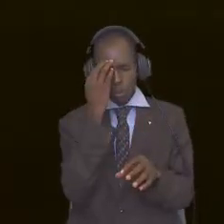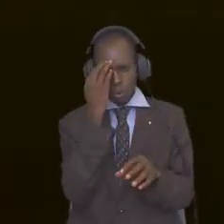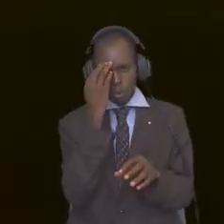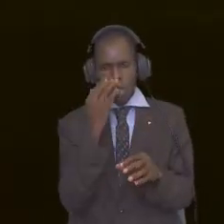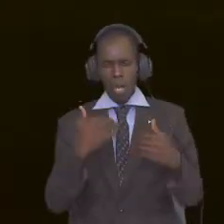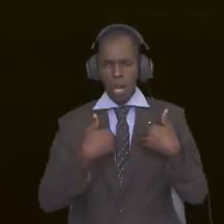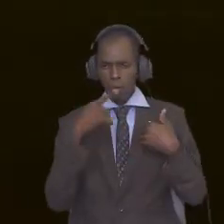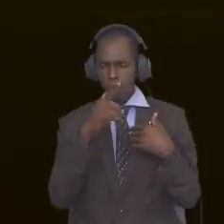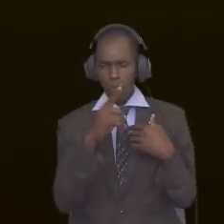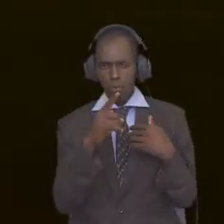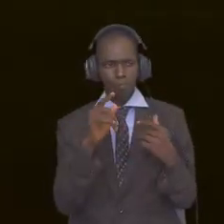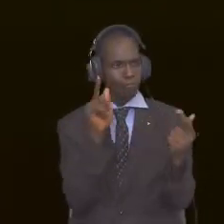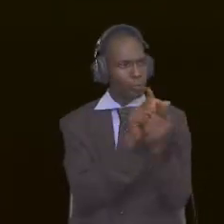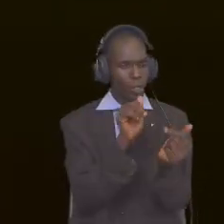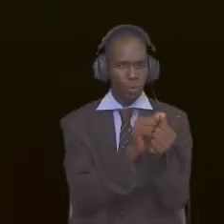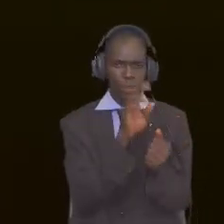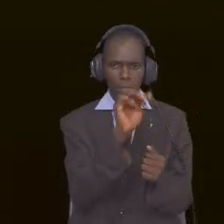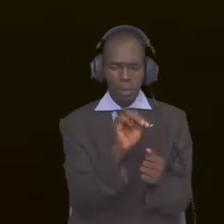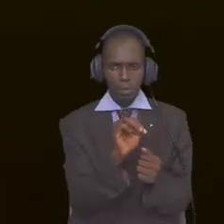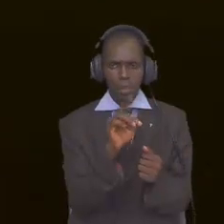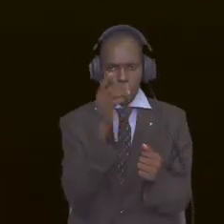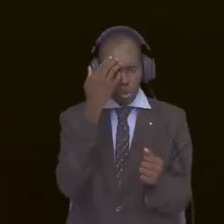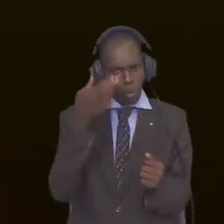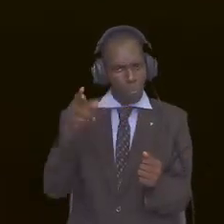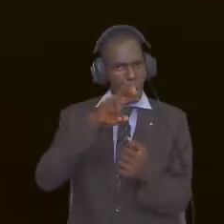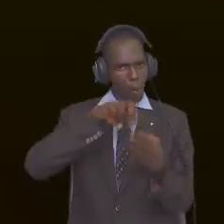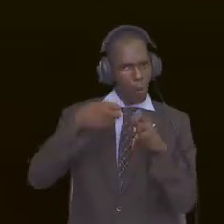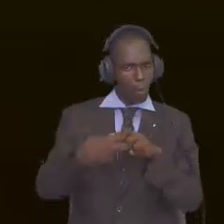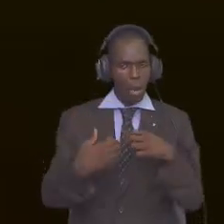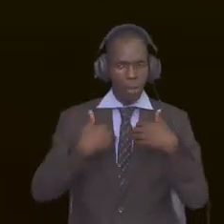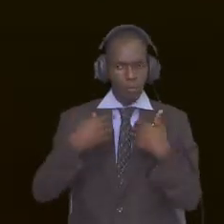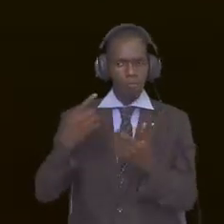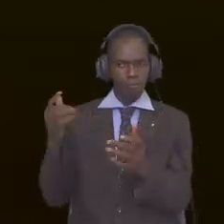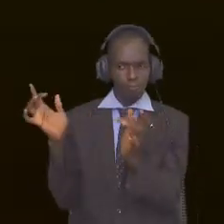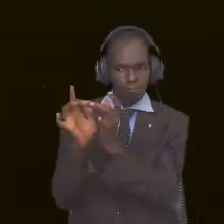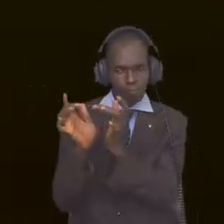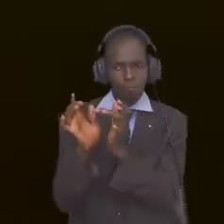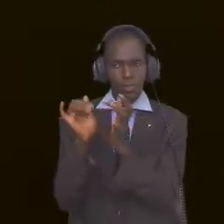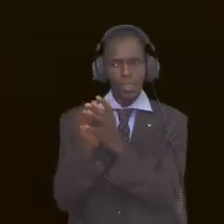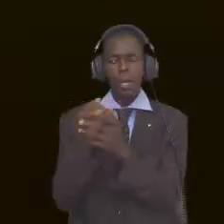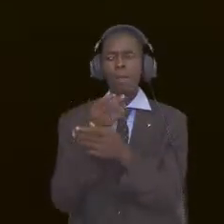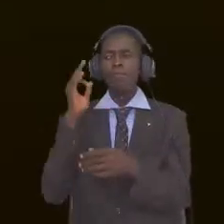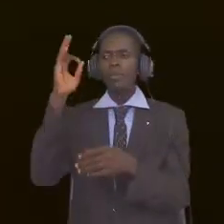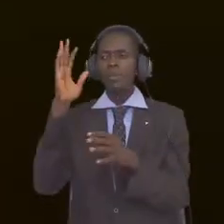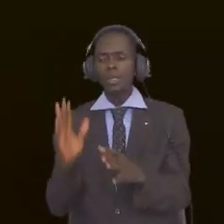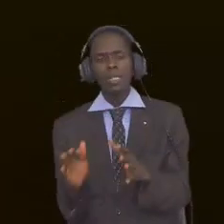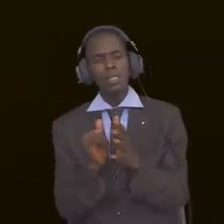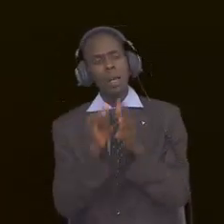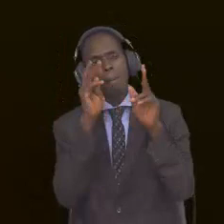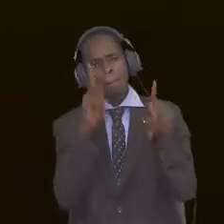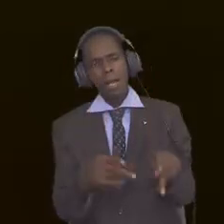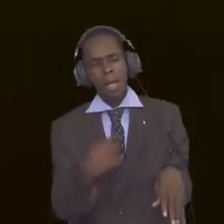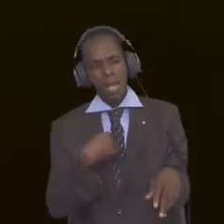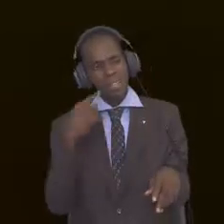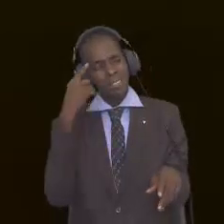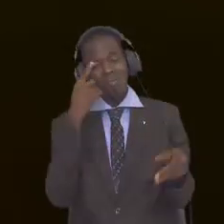you spoken to them since? Have you contacted that minister, that member? Oh, I think they're